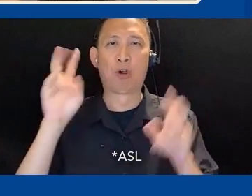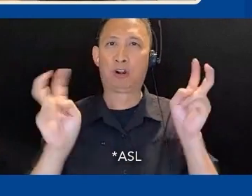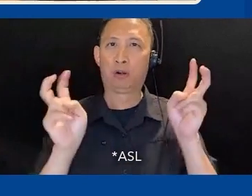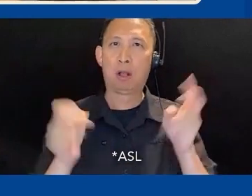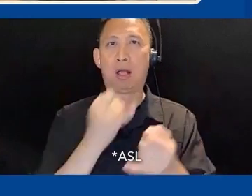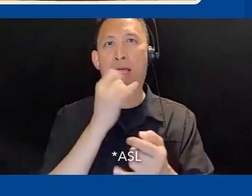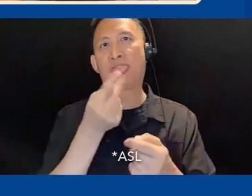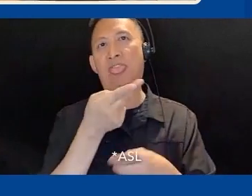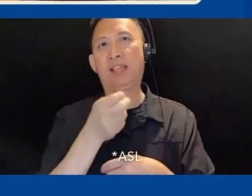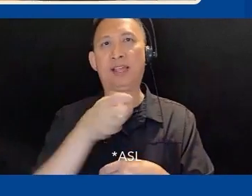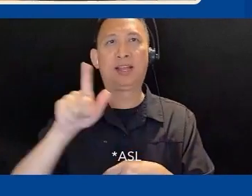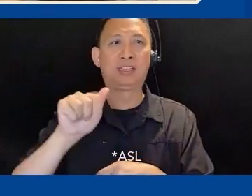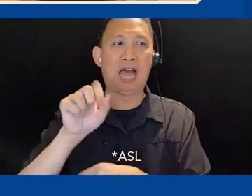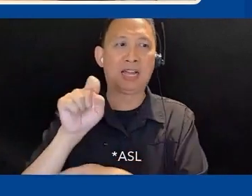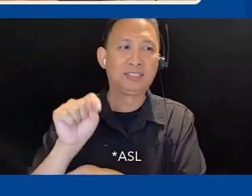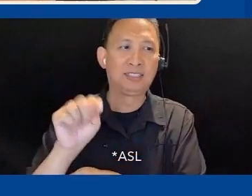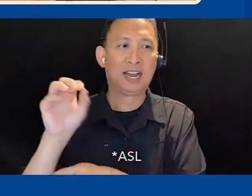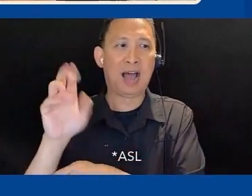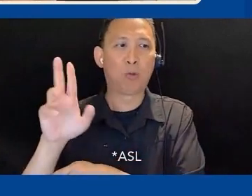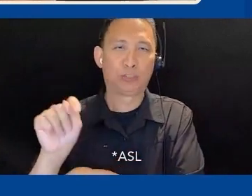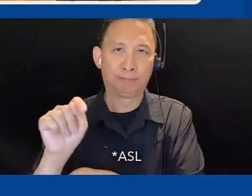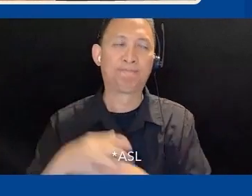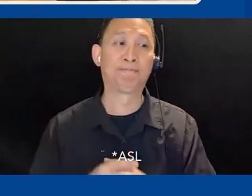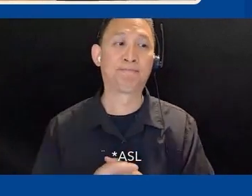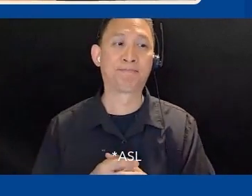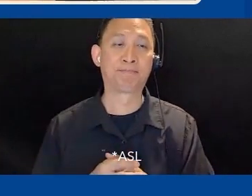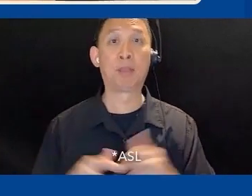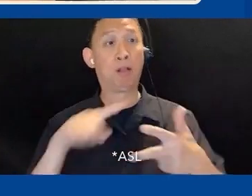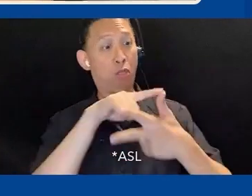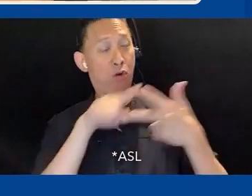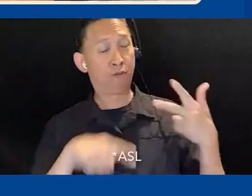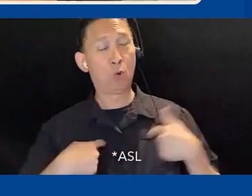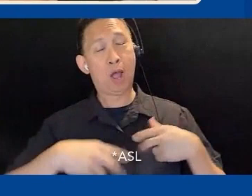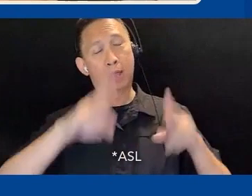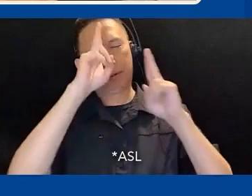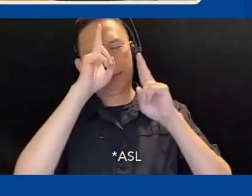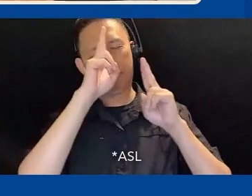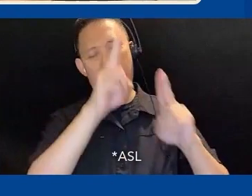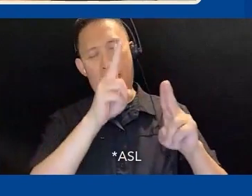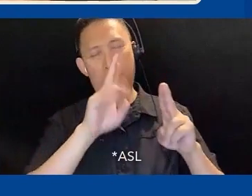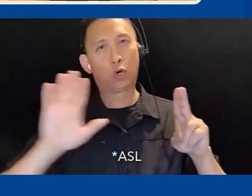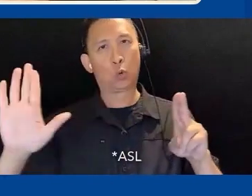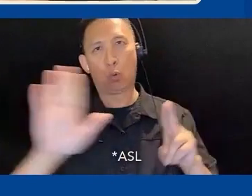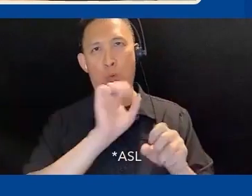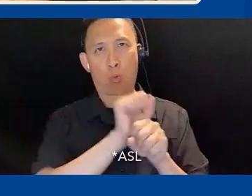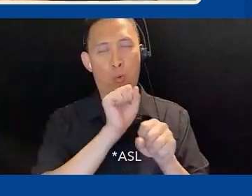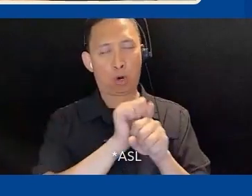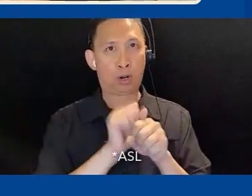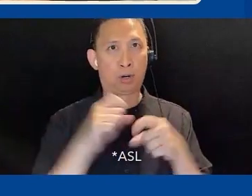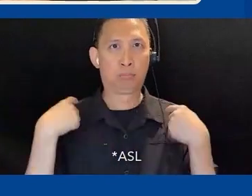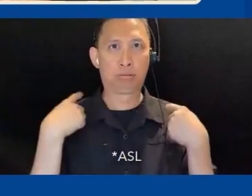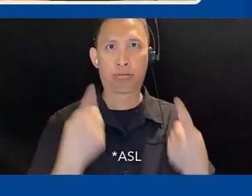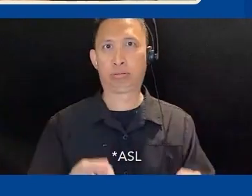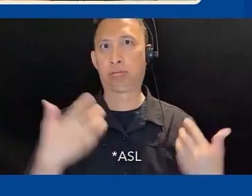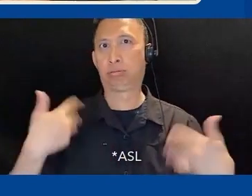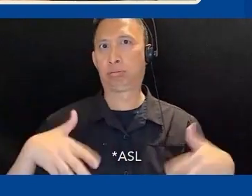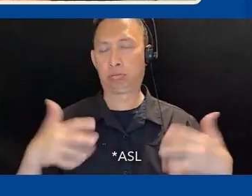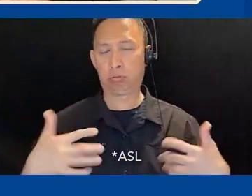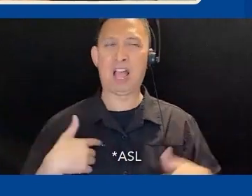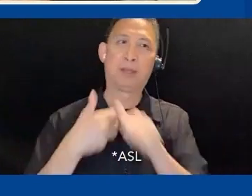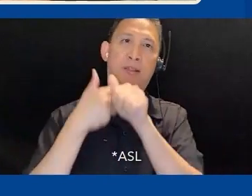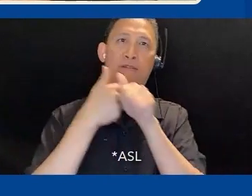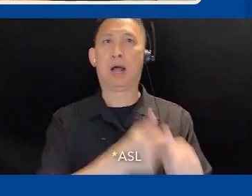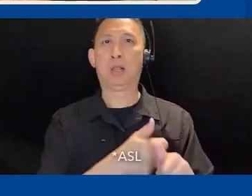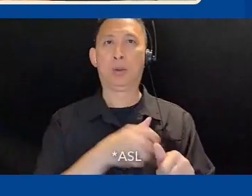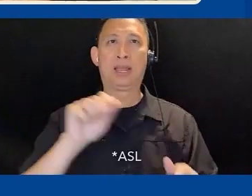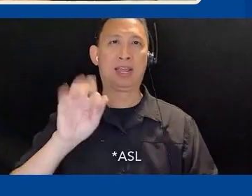today with the three of you. I really admire all of your work. I've been following sort of the aftermath, you know, the title